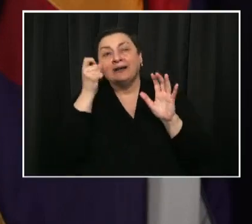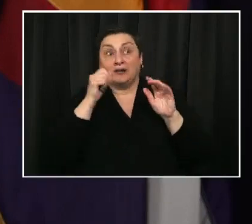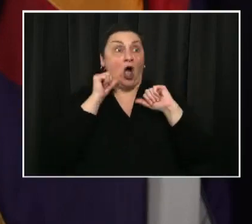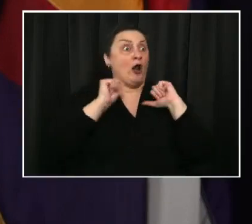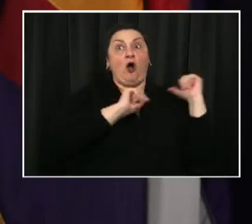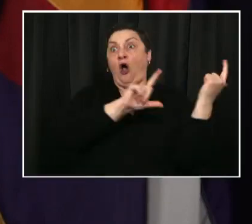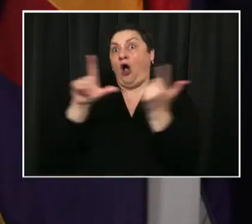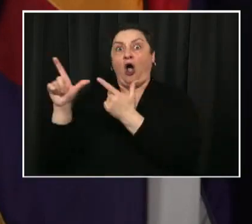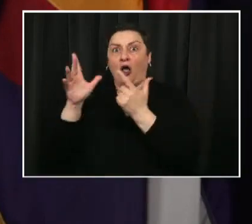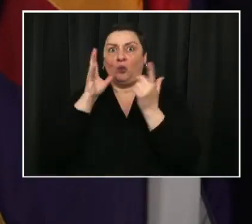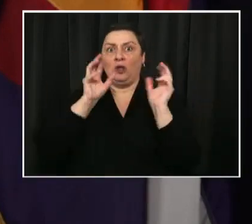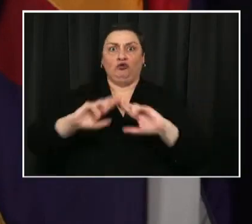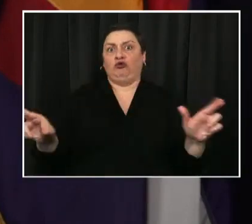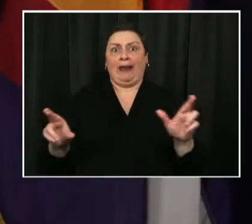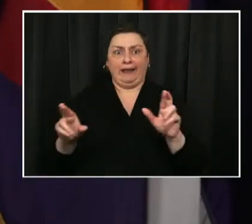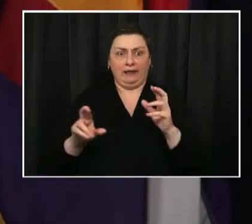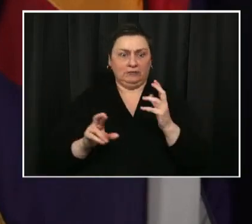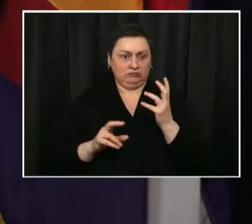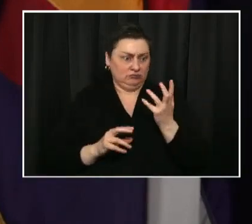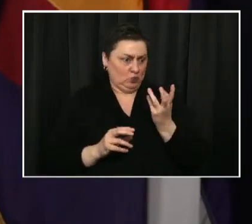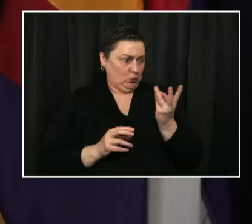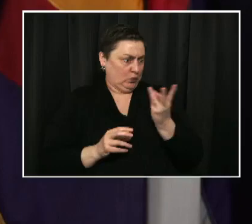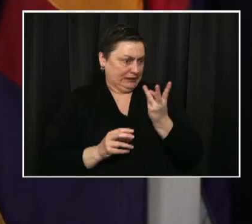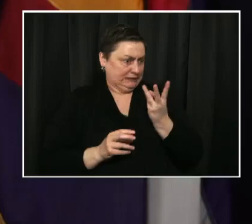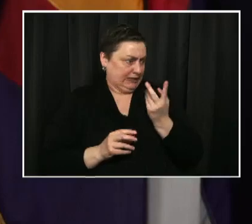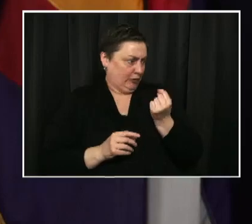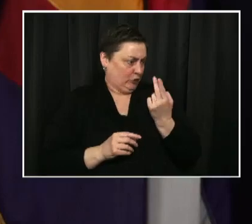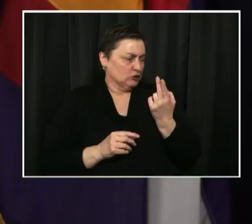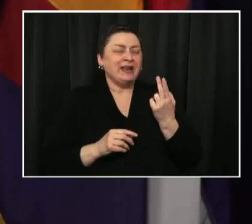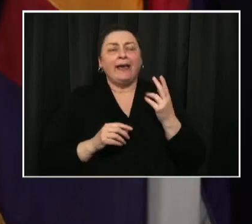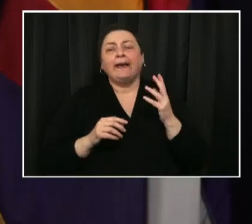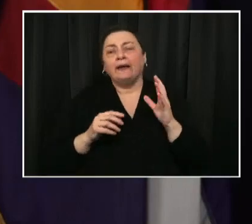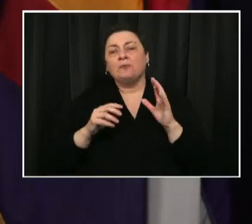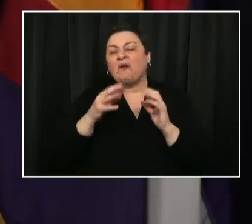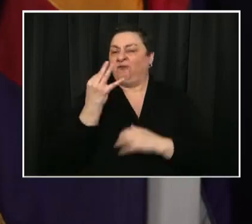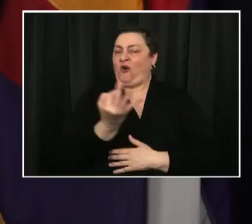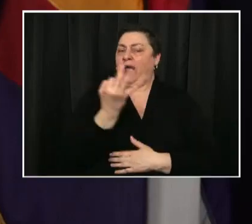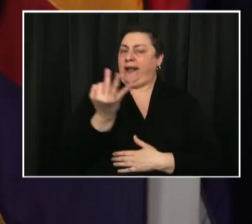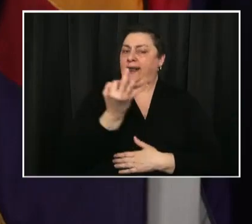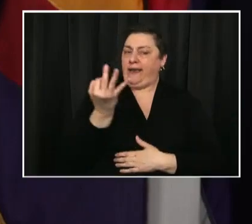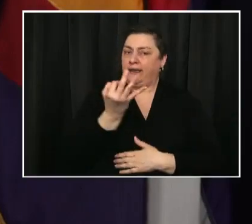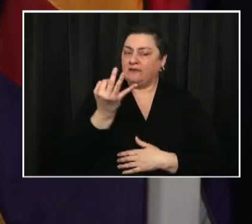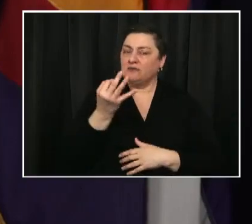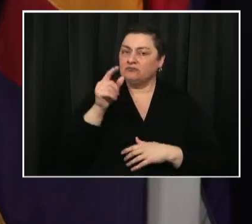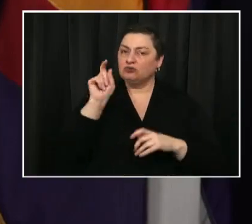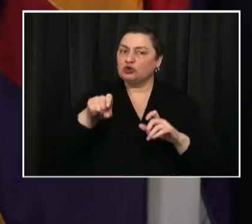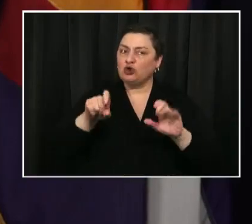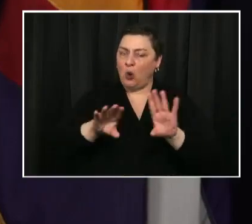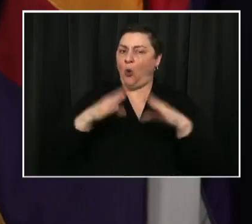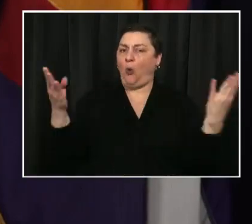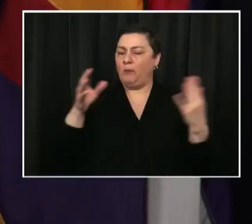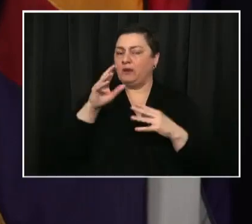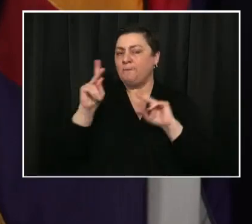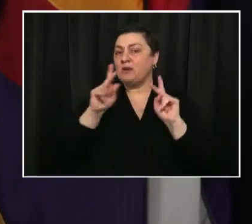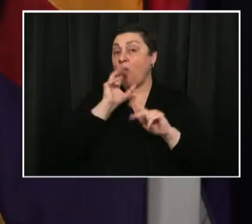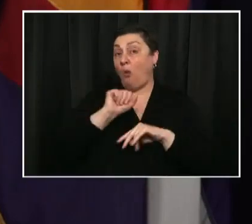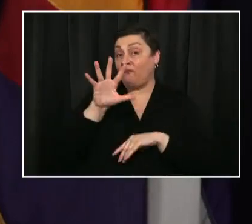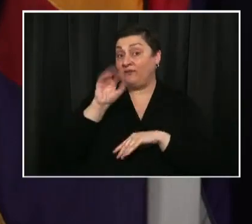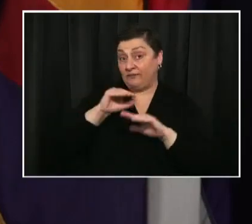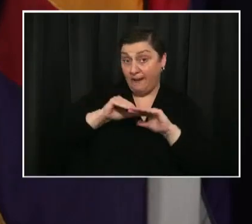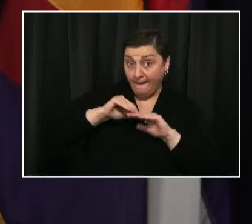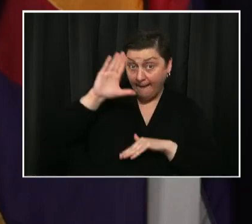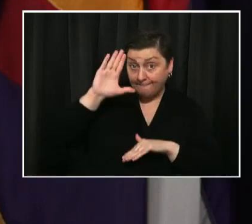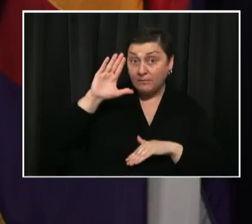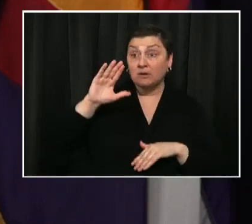Friday, by Wednesday. By the date it goes live, which is Friday, those who are 50 and up and